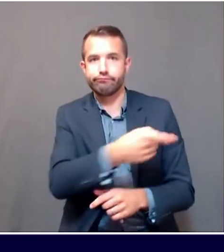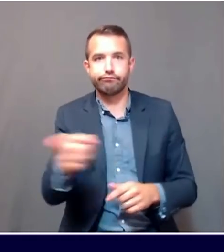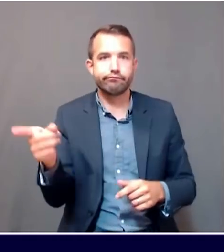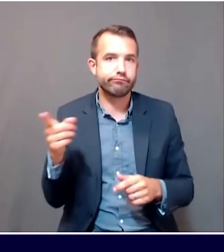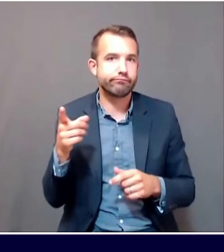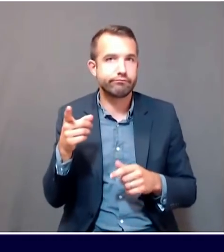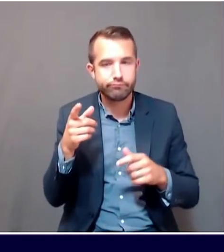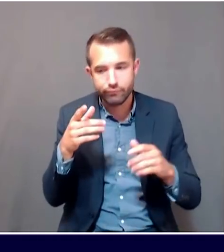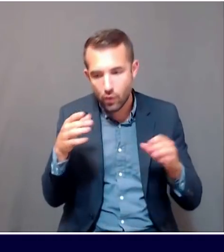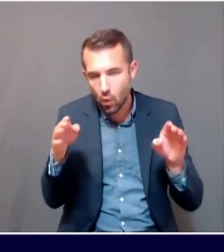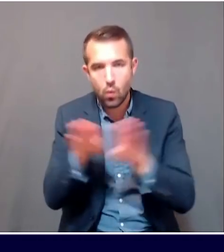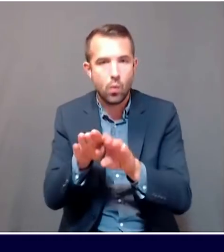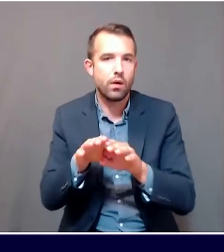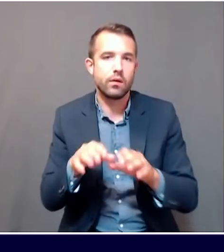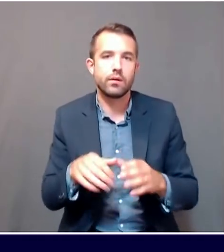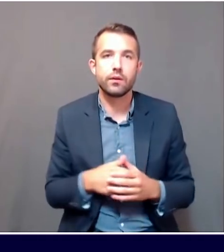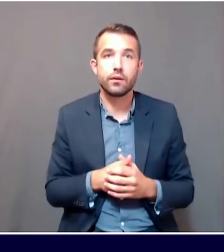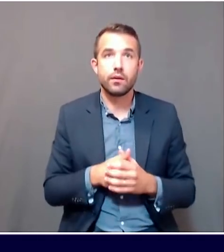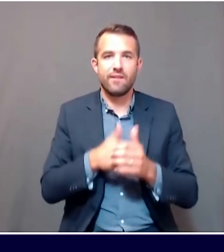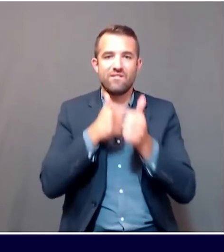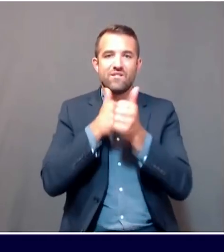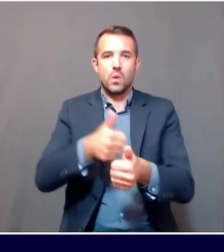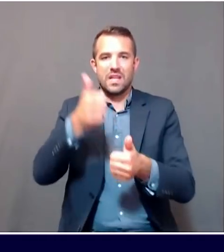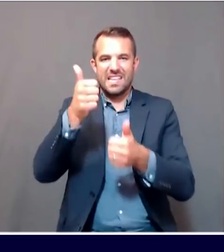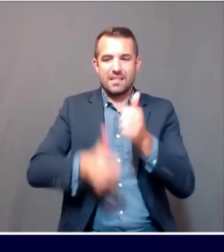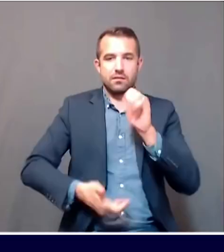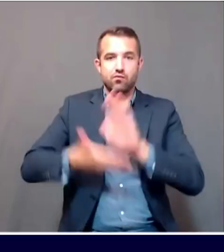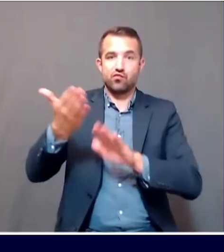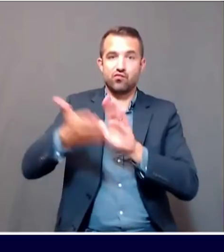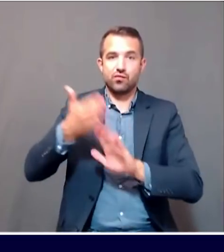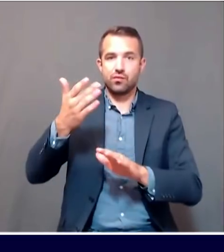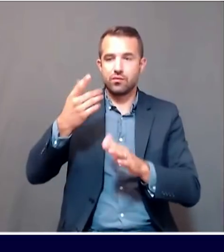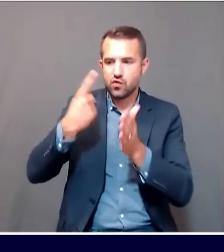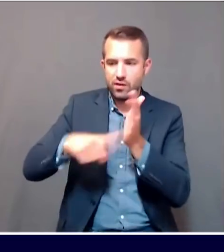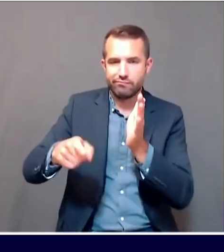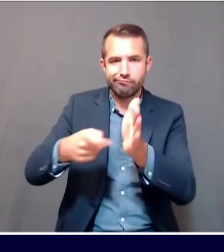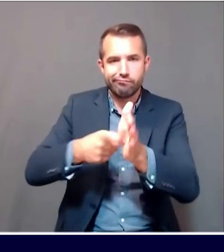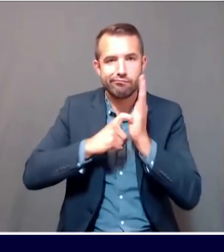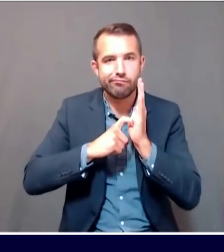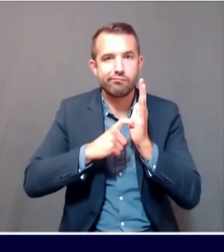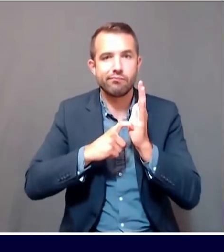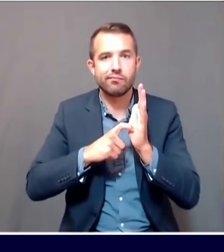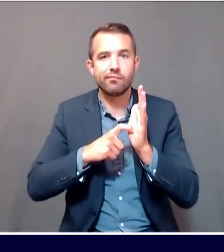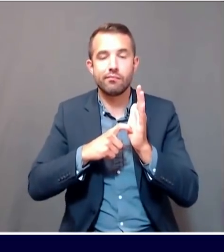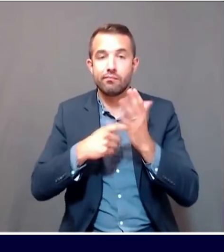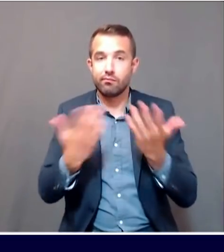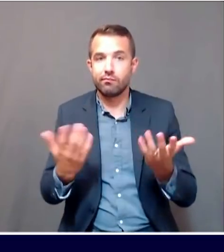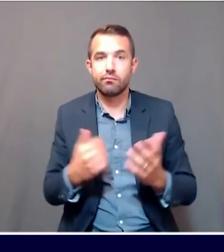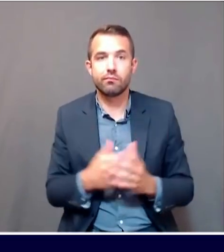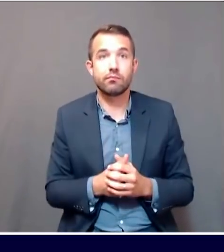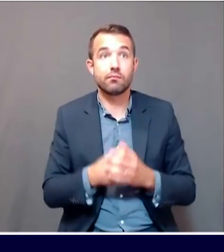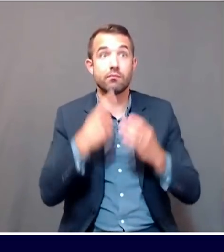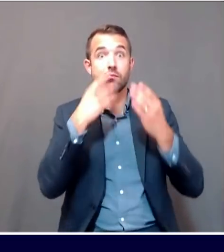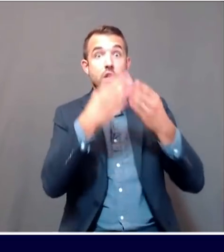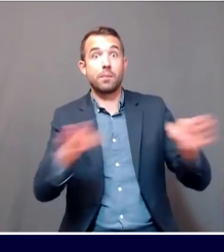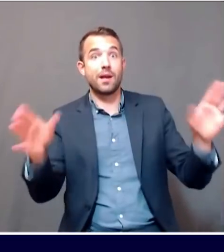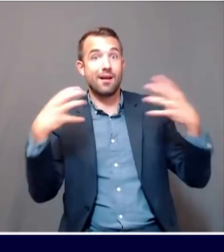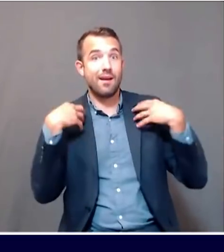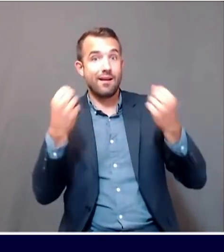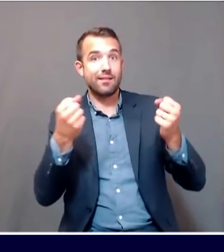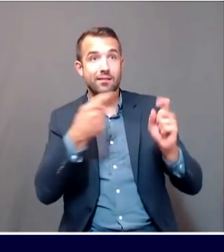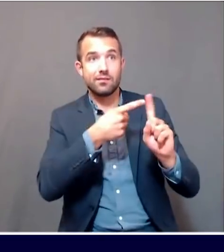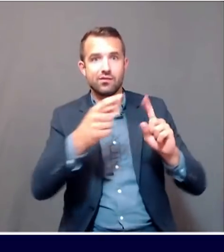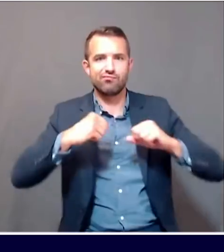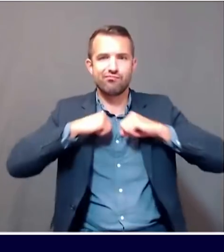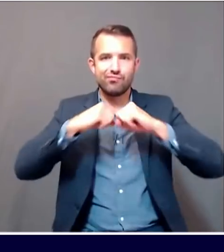are operational reasons why closure might be necessary just by virtue of what's needed from a public health perspective. There's no